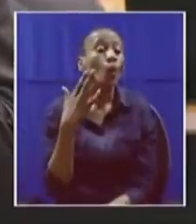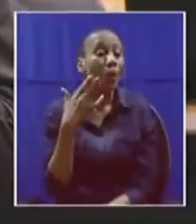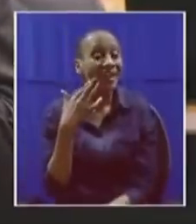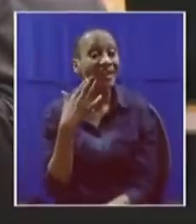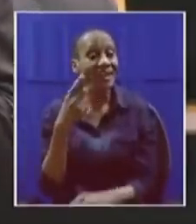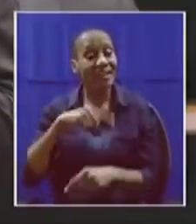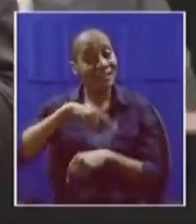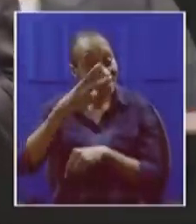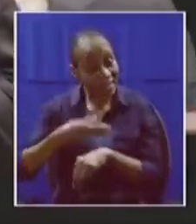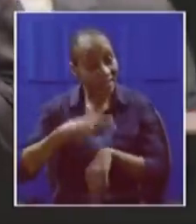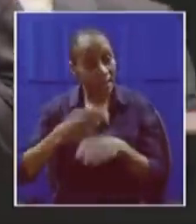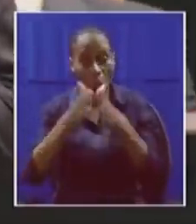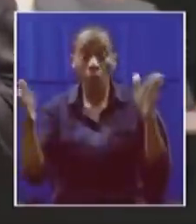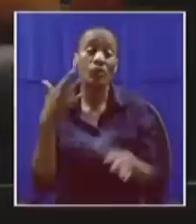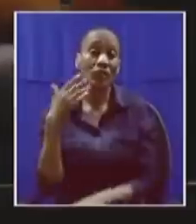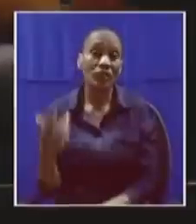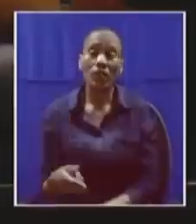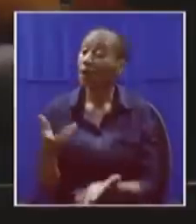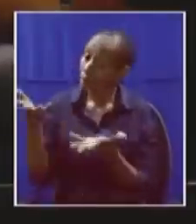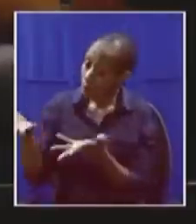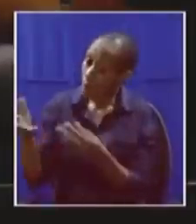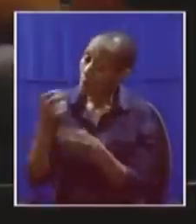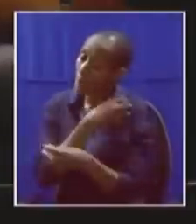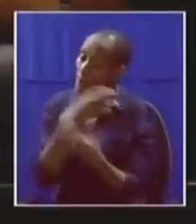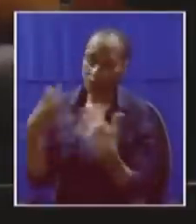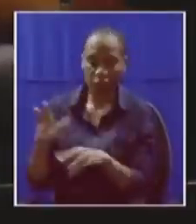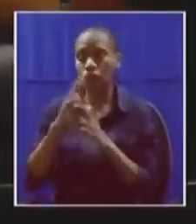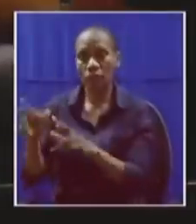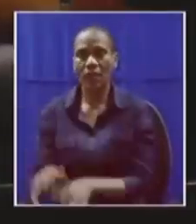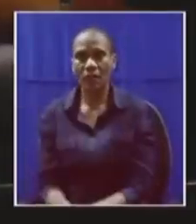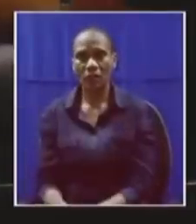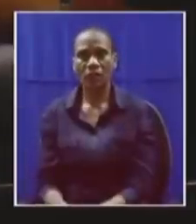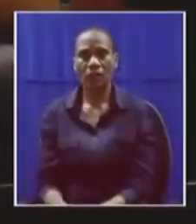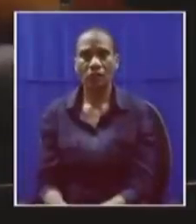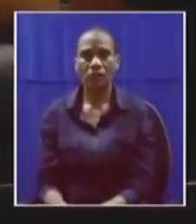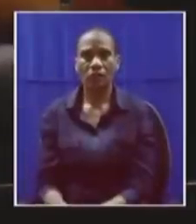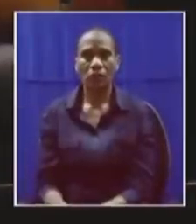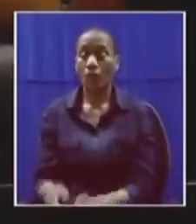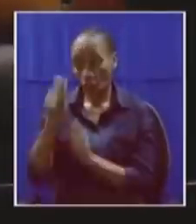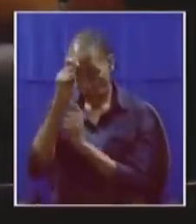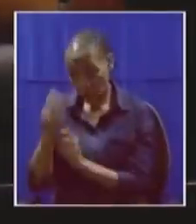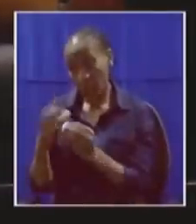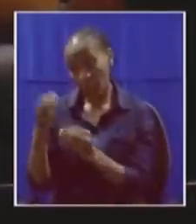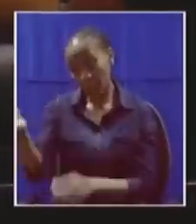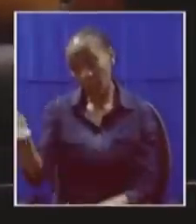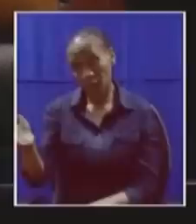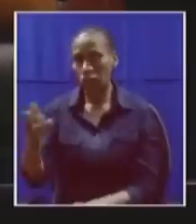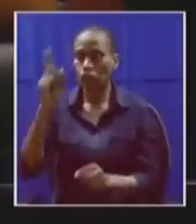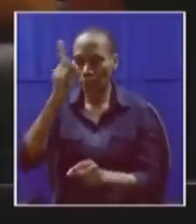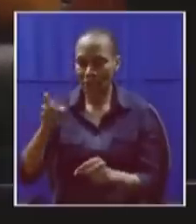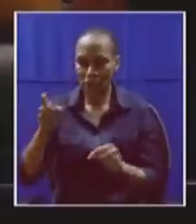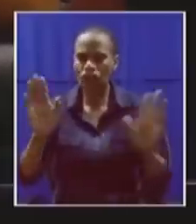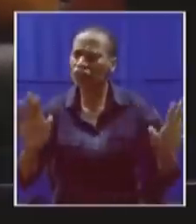open? Well, honourable member, the minister has replied. The minister's Mantashing again, Chair. Honourable member, you must order. Honourable